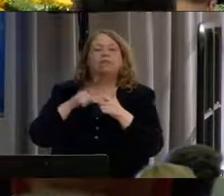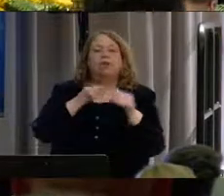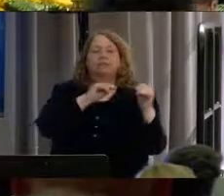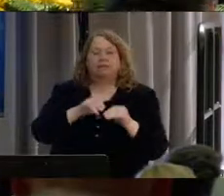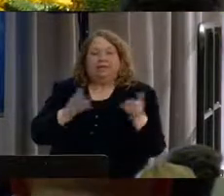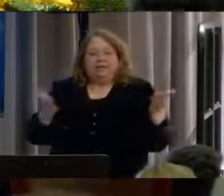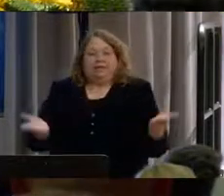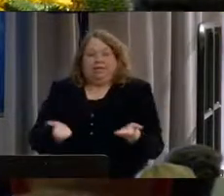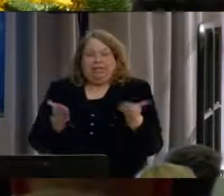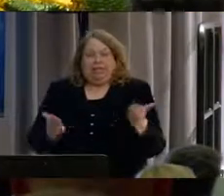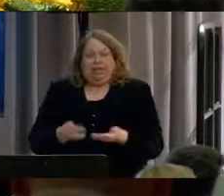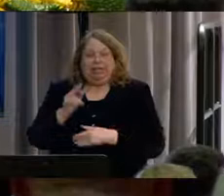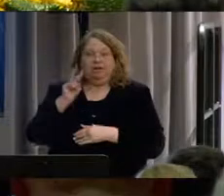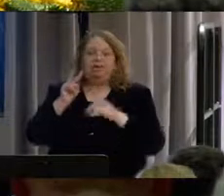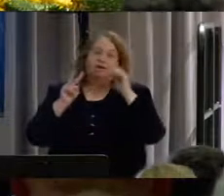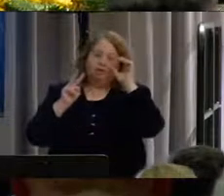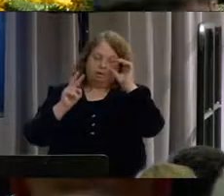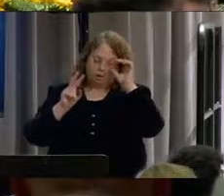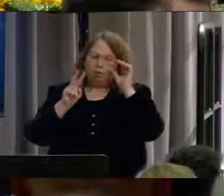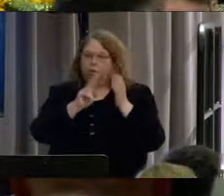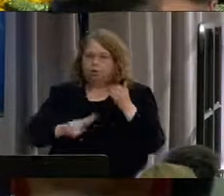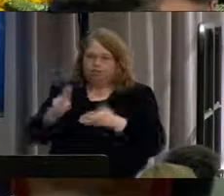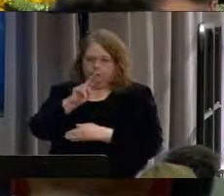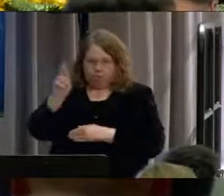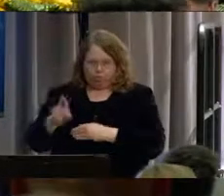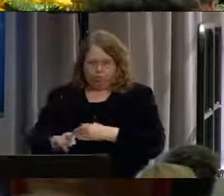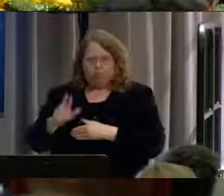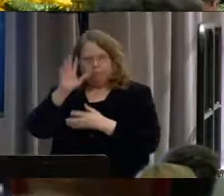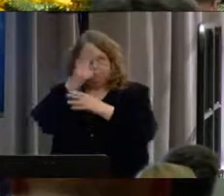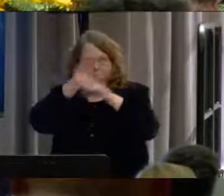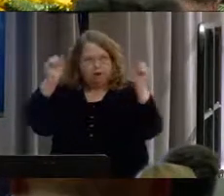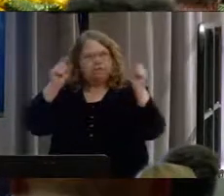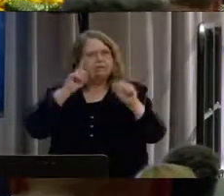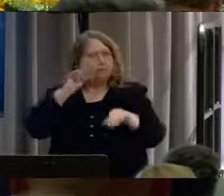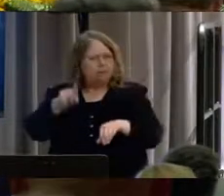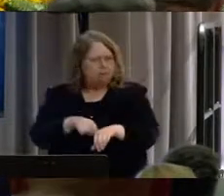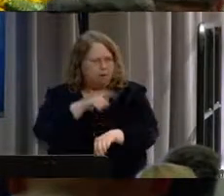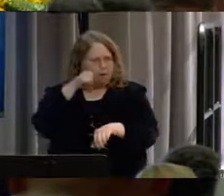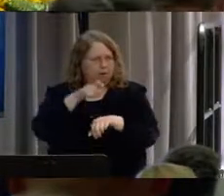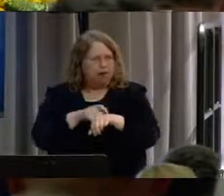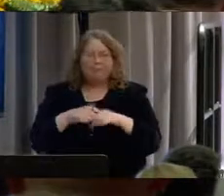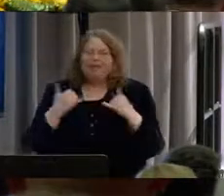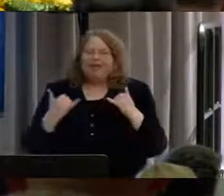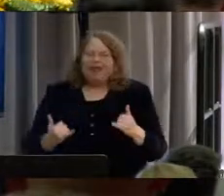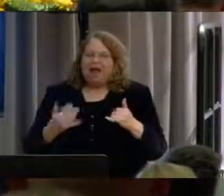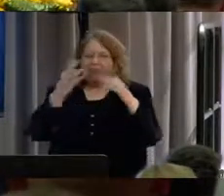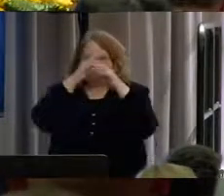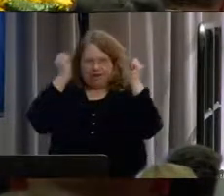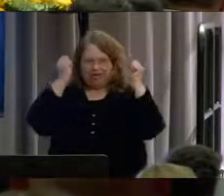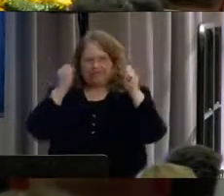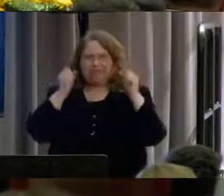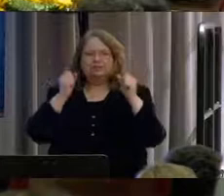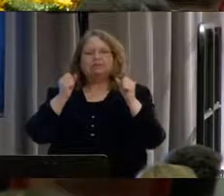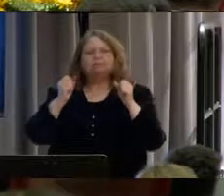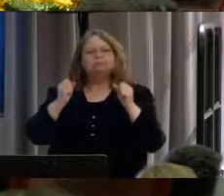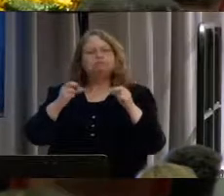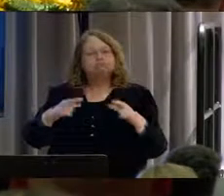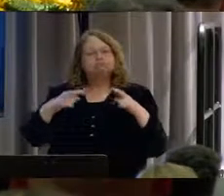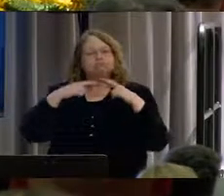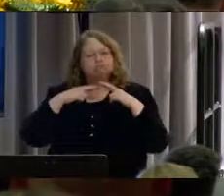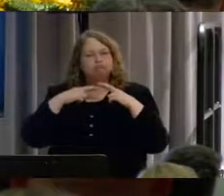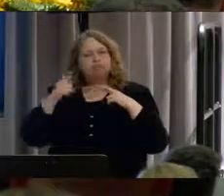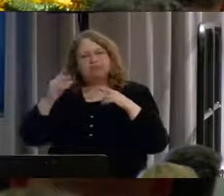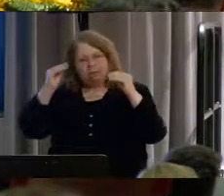the University of Richmond to serve as president for quite a long stretch, and now he serves as president emeritus, and he's a